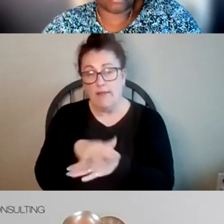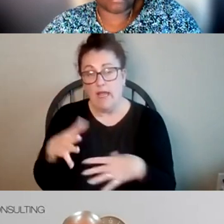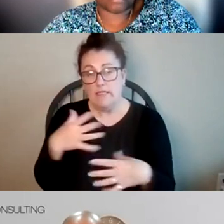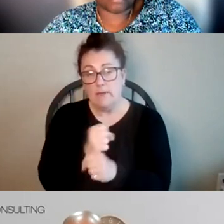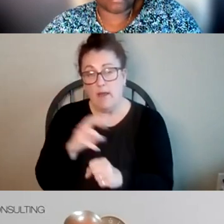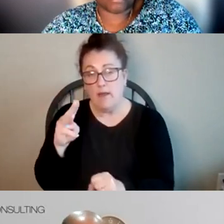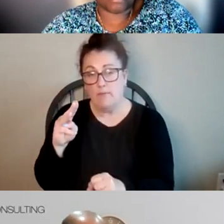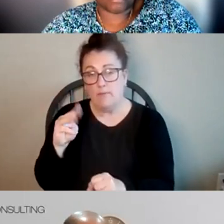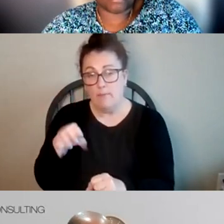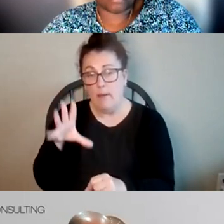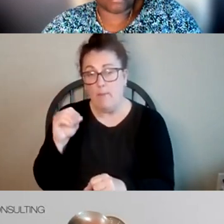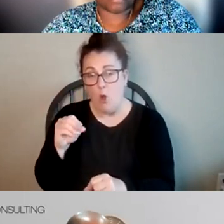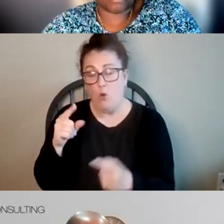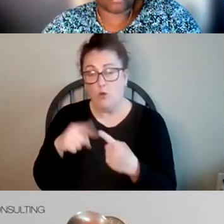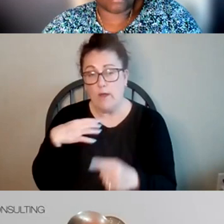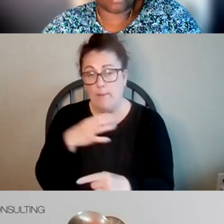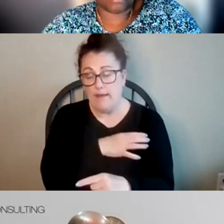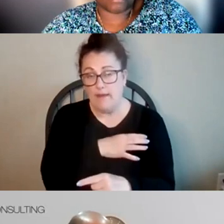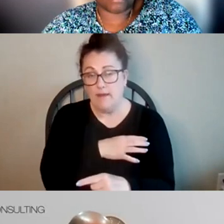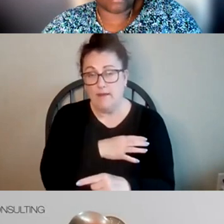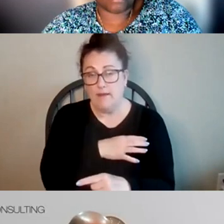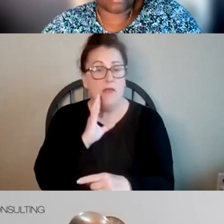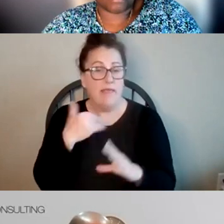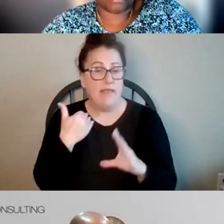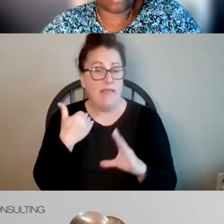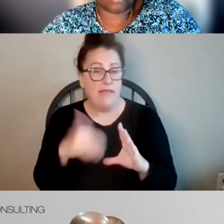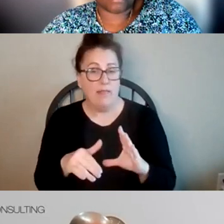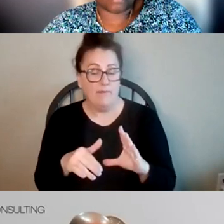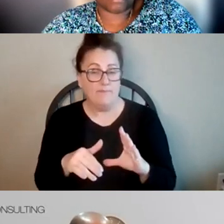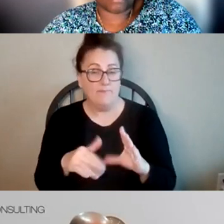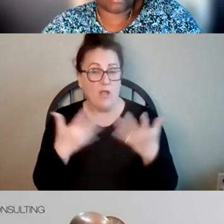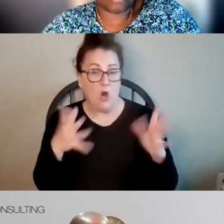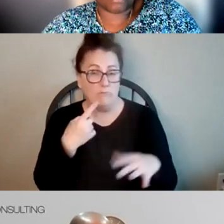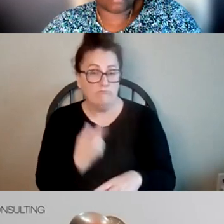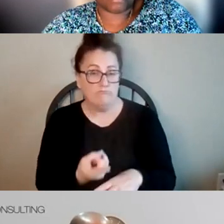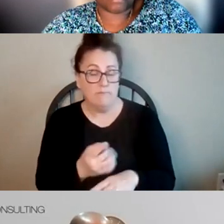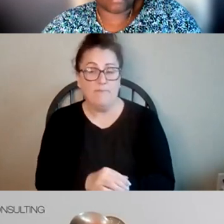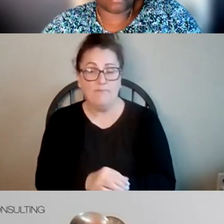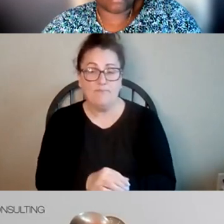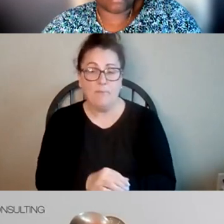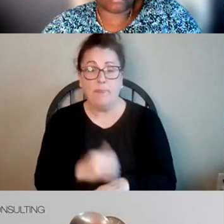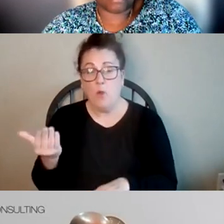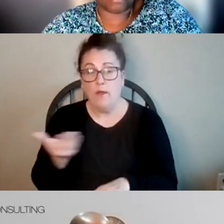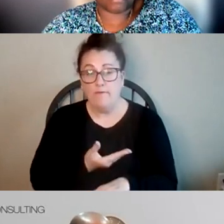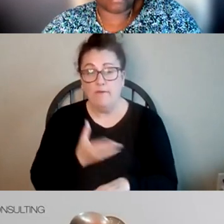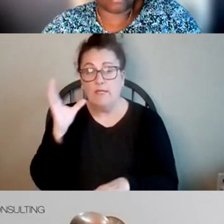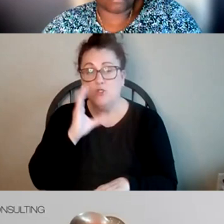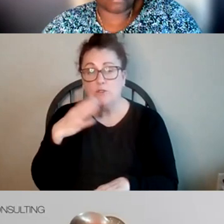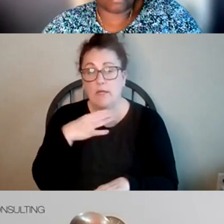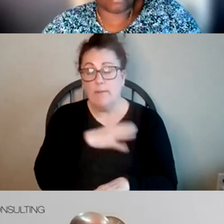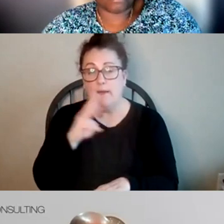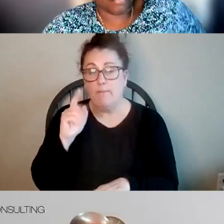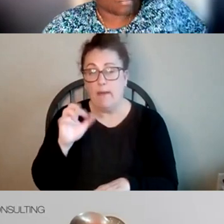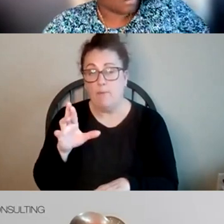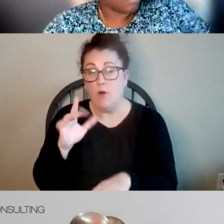the search committee via official email that I have read off at the beginning of our session, or invite search committee members who